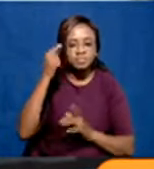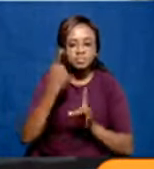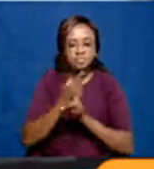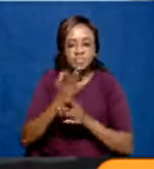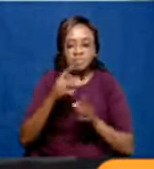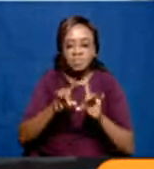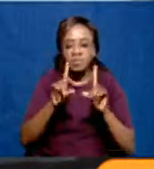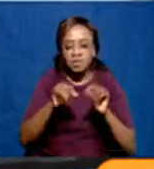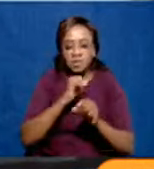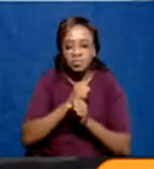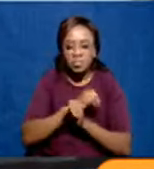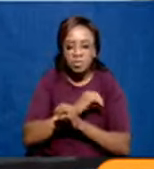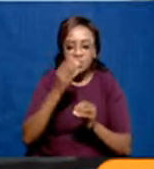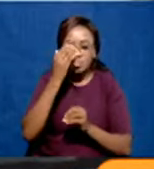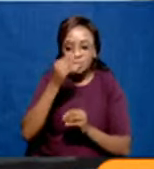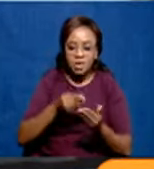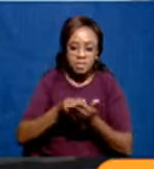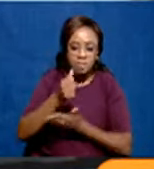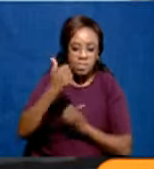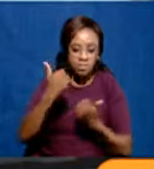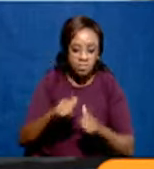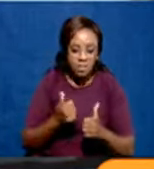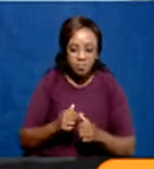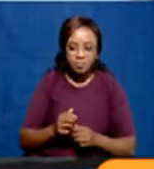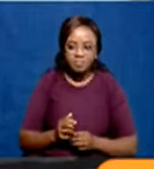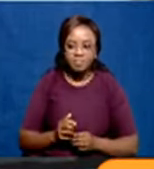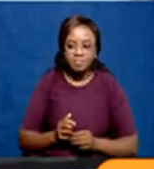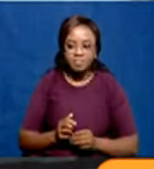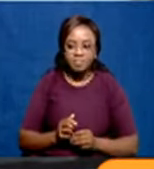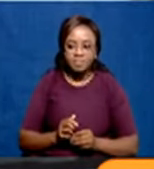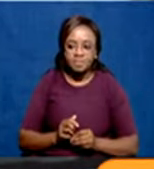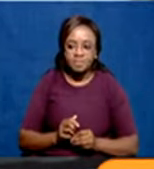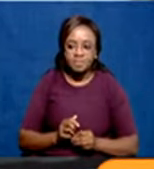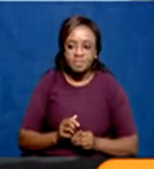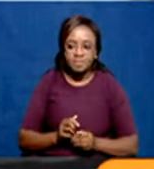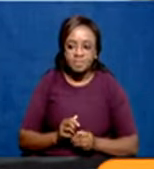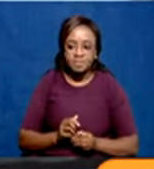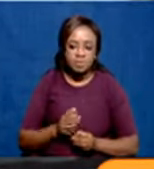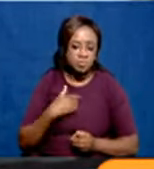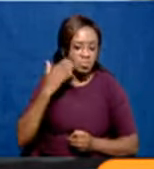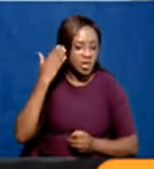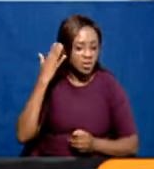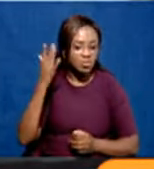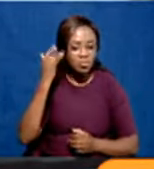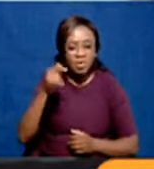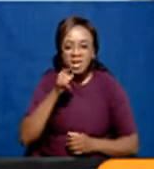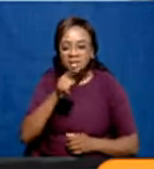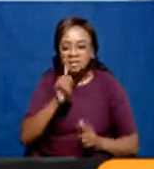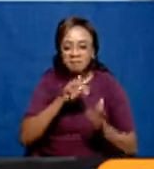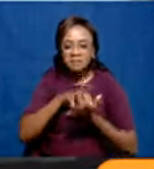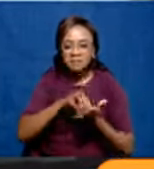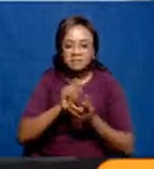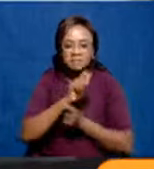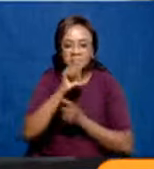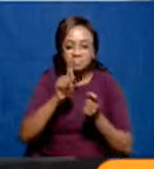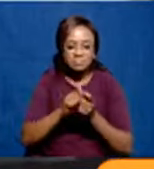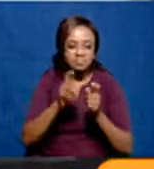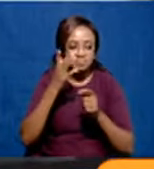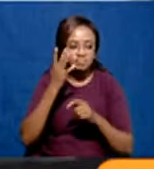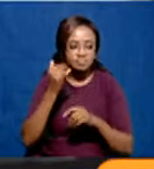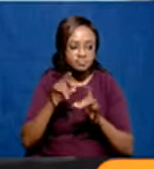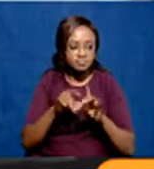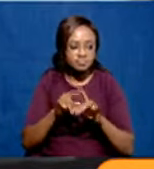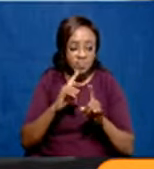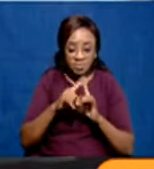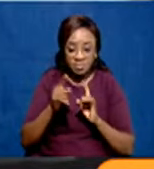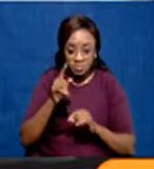working because payment has not been made. Subscription has not been made. So I don't know what the specific reason in this case, yeah. But in general, that's what I can say. But as it stands,